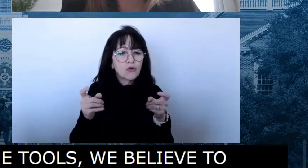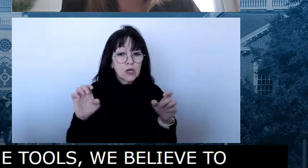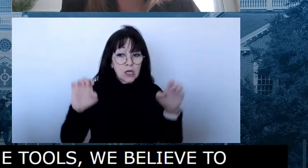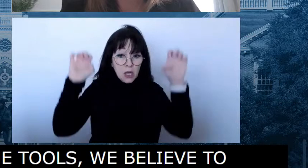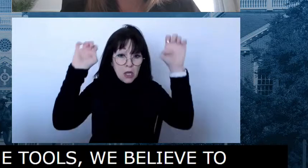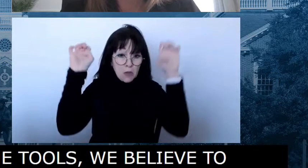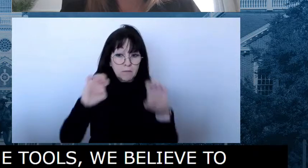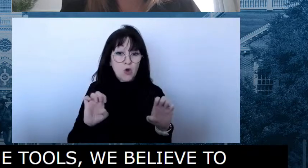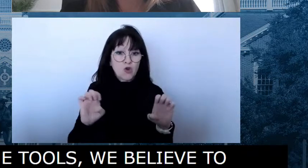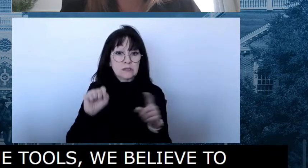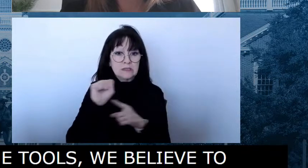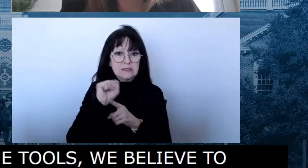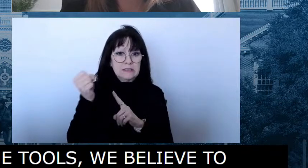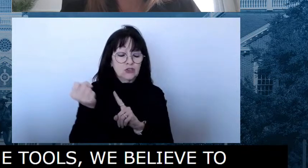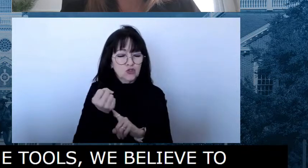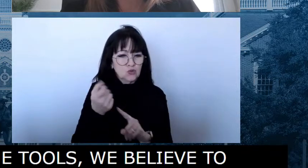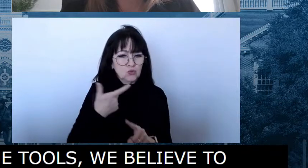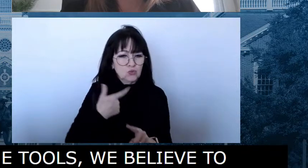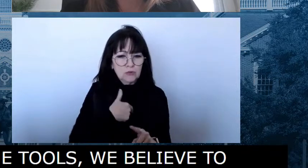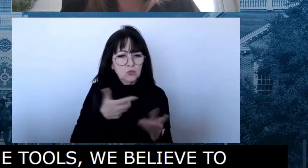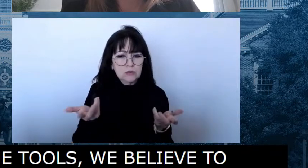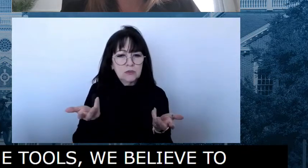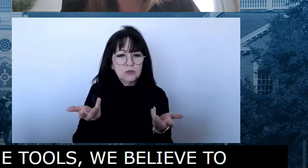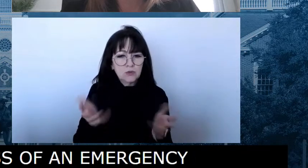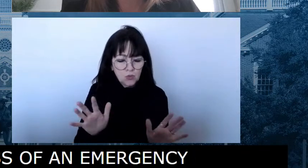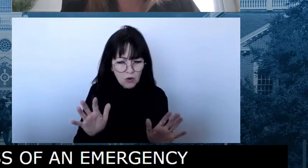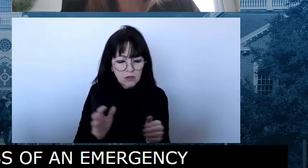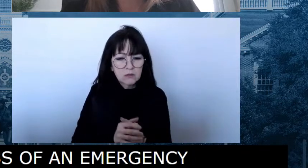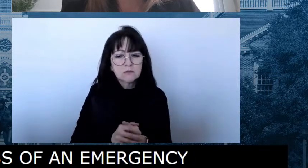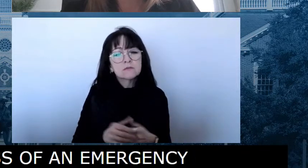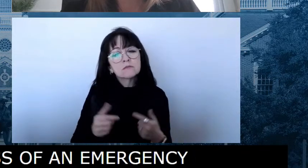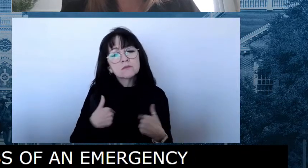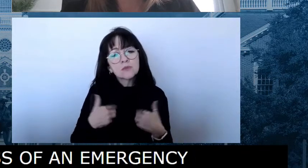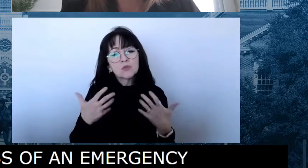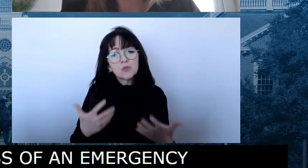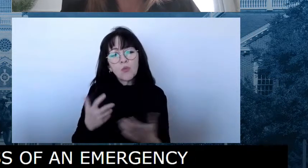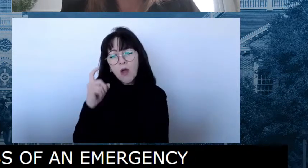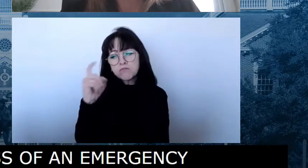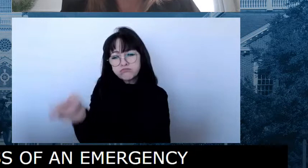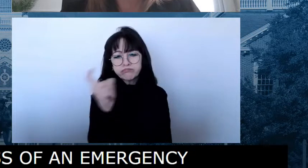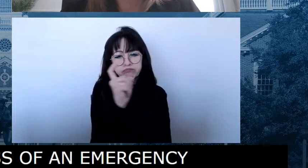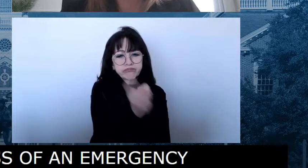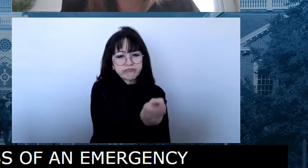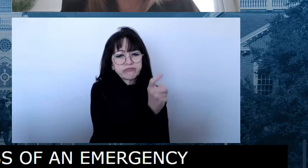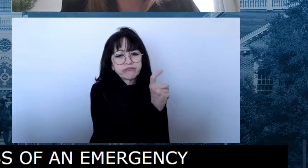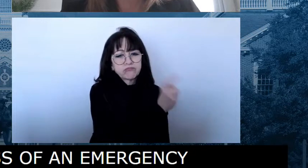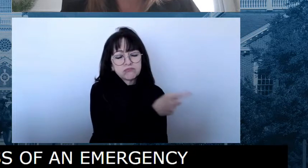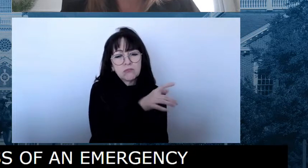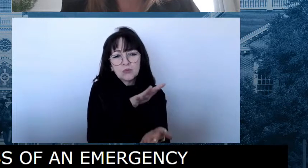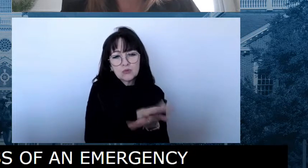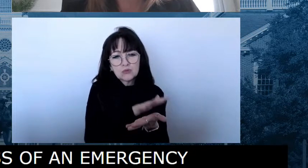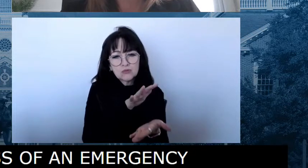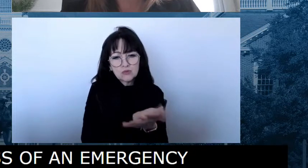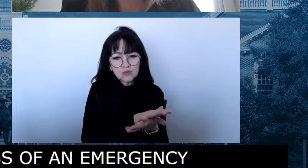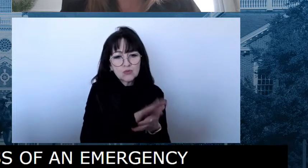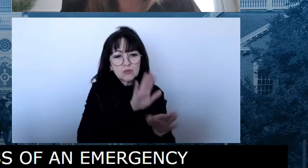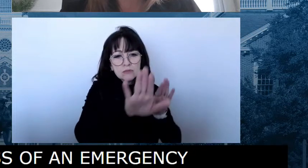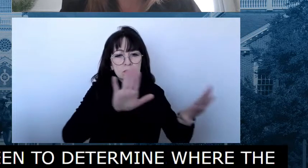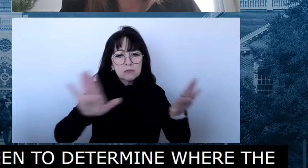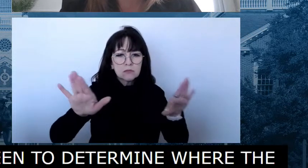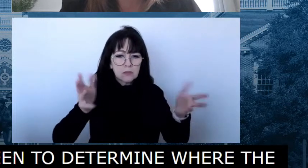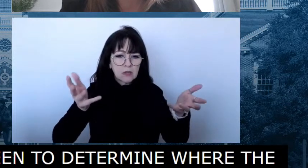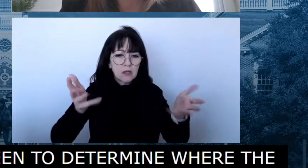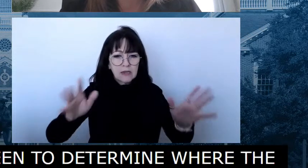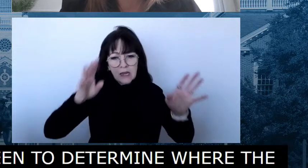state determines what happens in each individual school district and schools. That doesn't mean that those